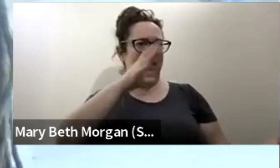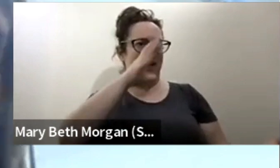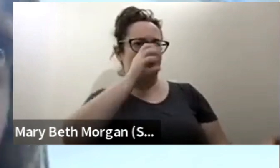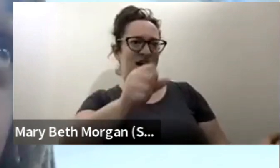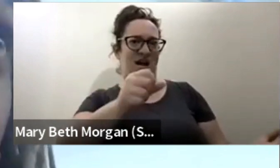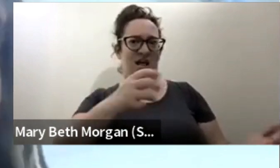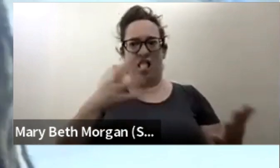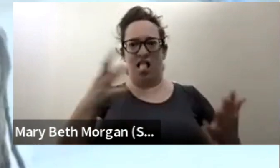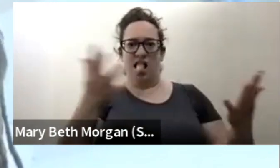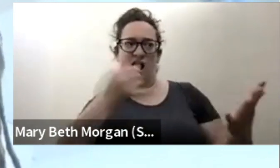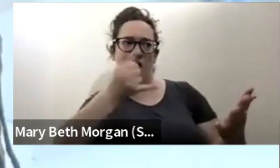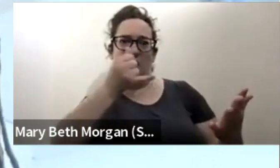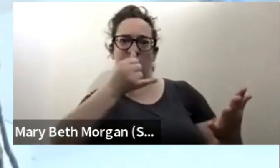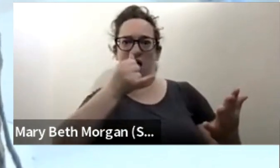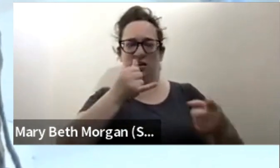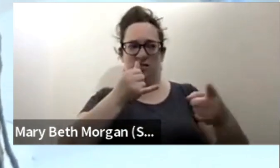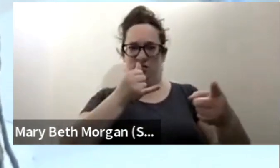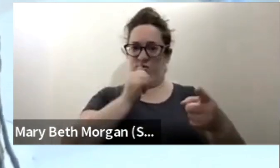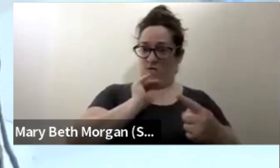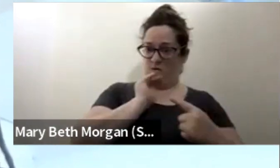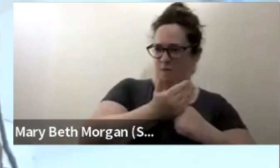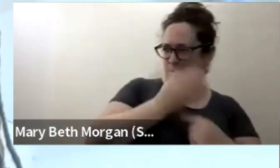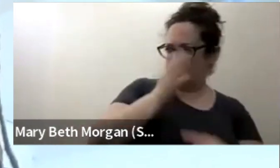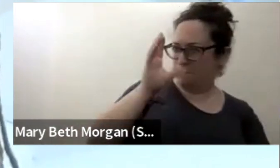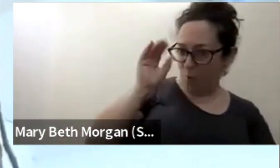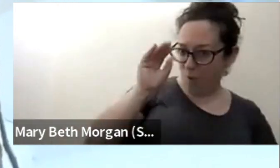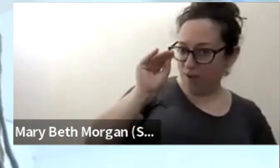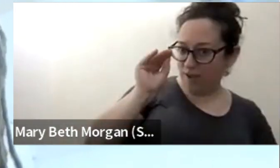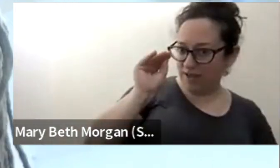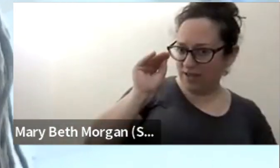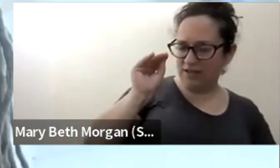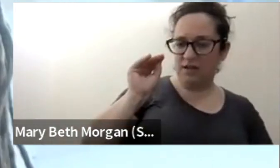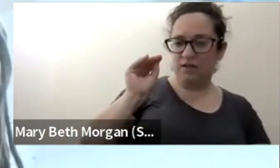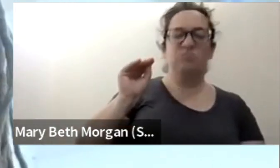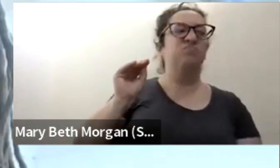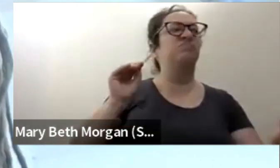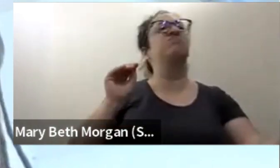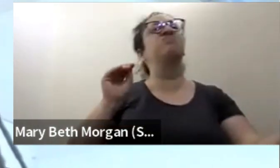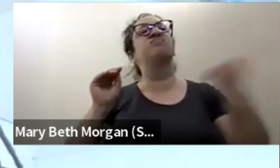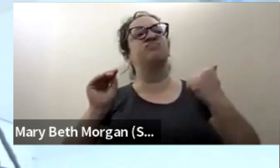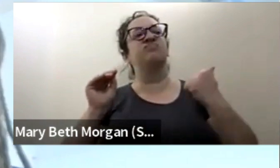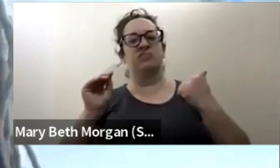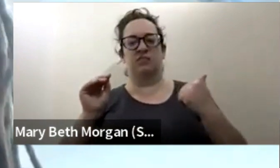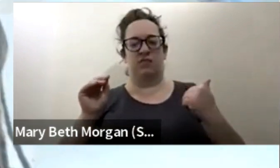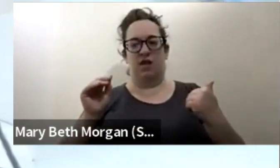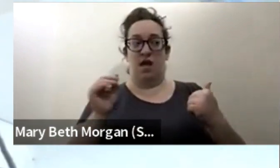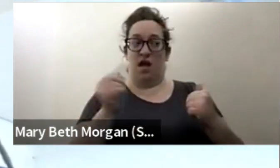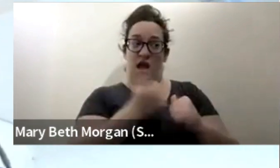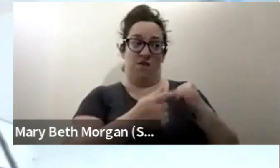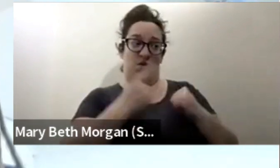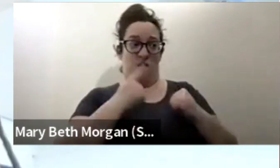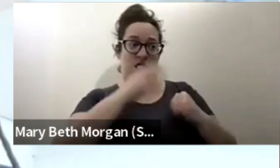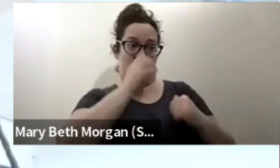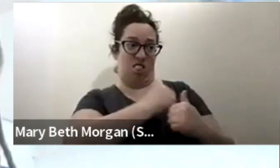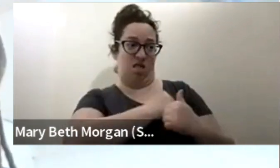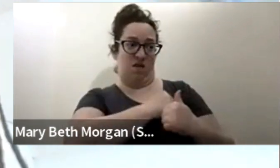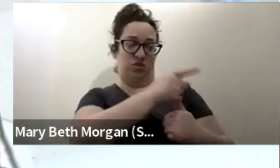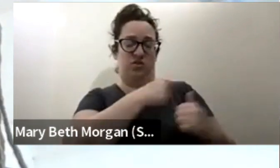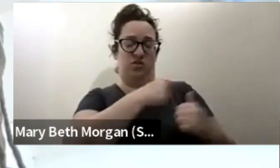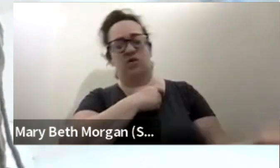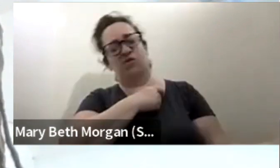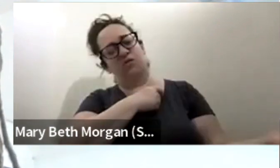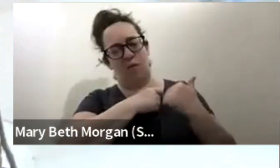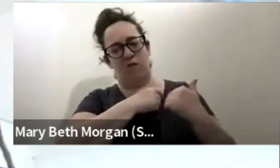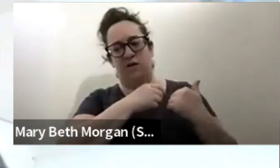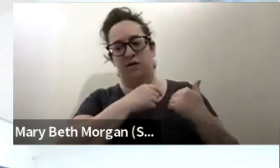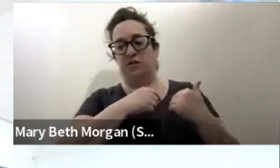and gorgeous and disturbingly attractive his new boy that works for him is, he says, you're going to work because everyone falls